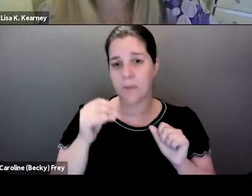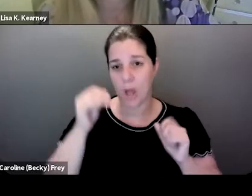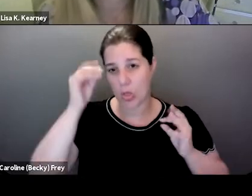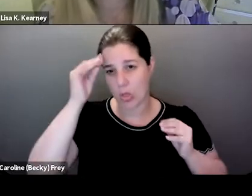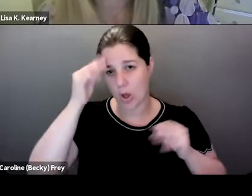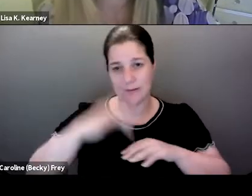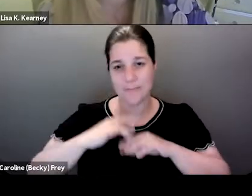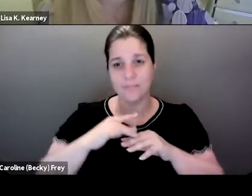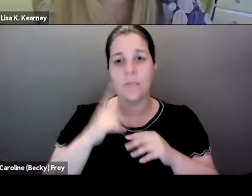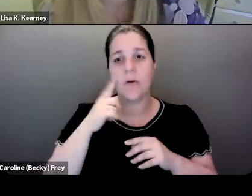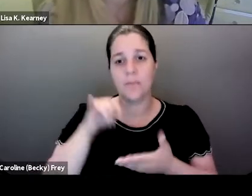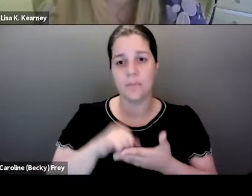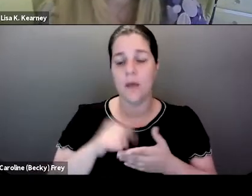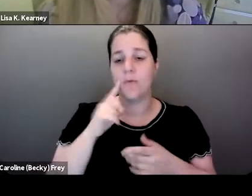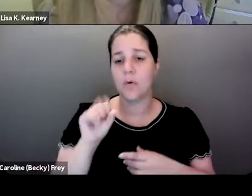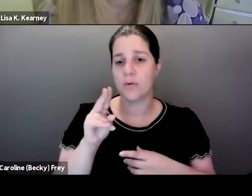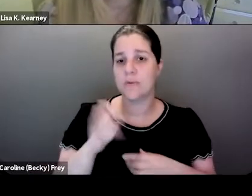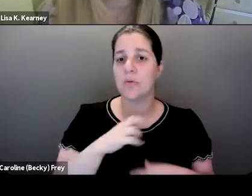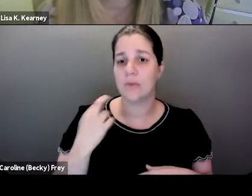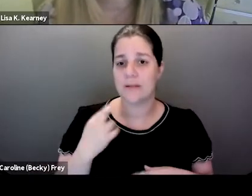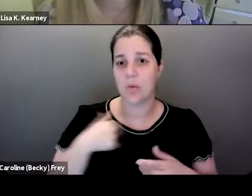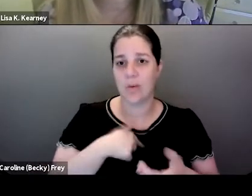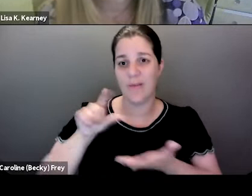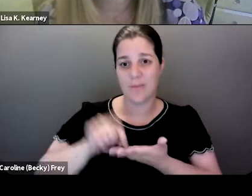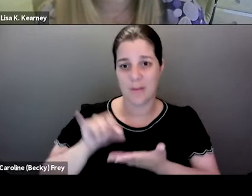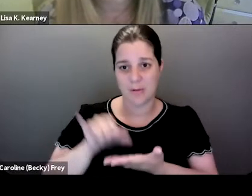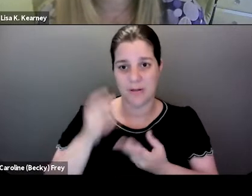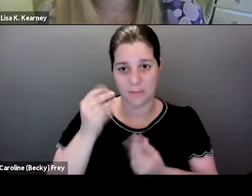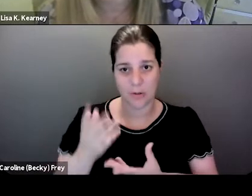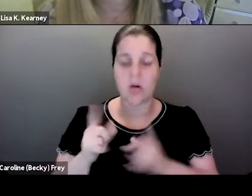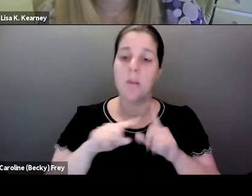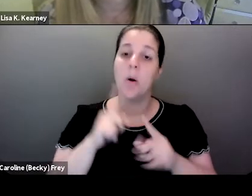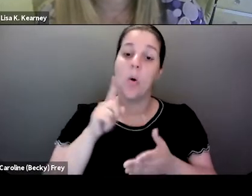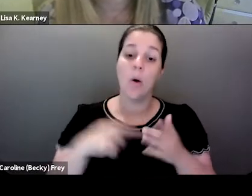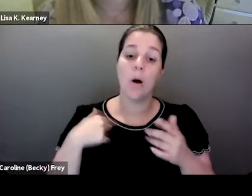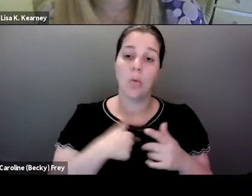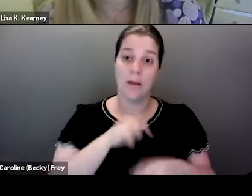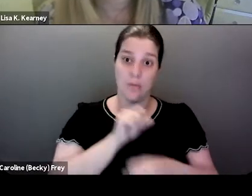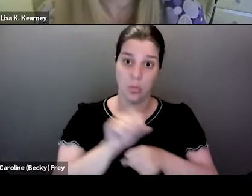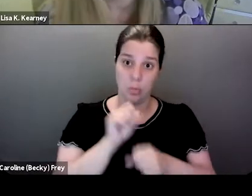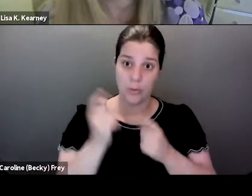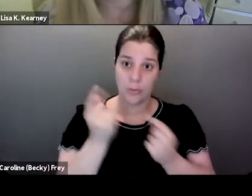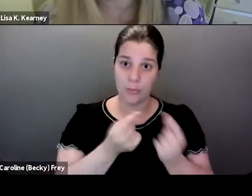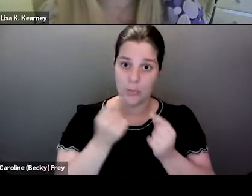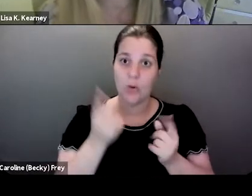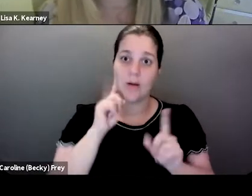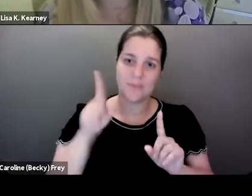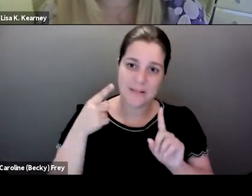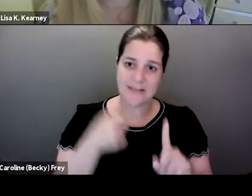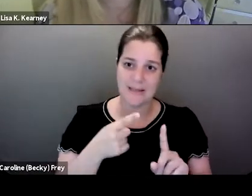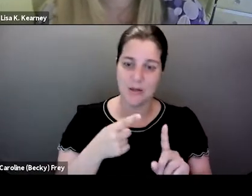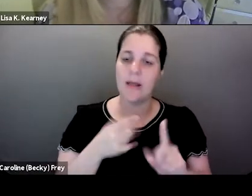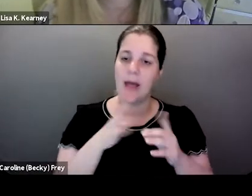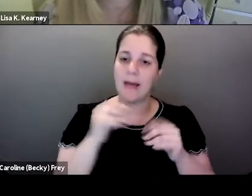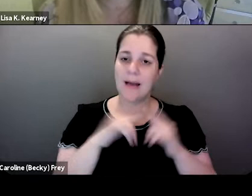practice guidelines around suicide risk. One of the things that we have worked to do is particularly it aligned well with the